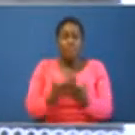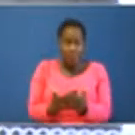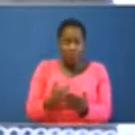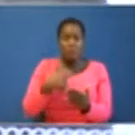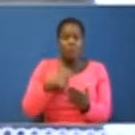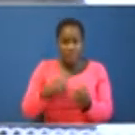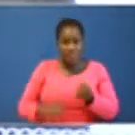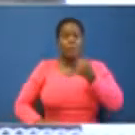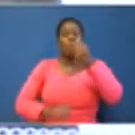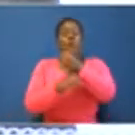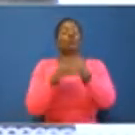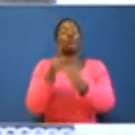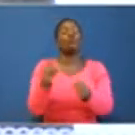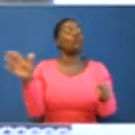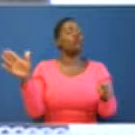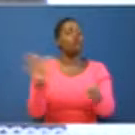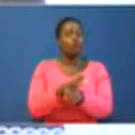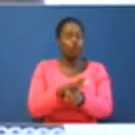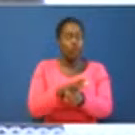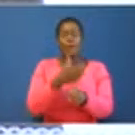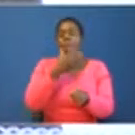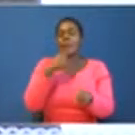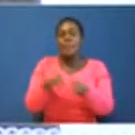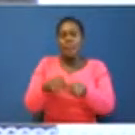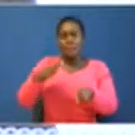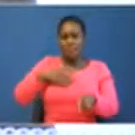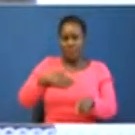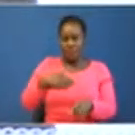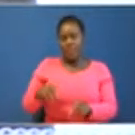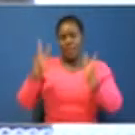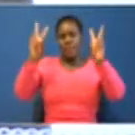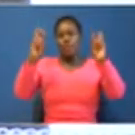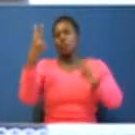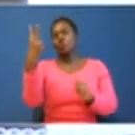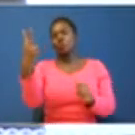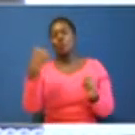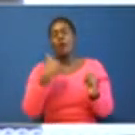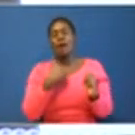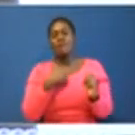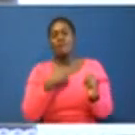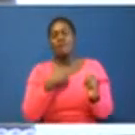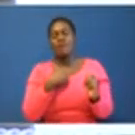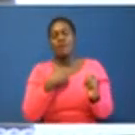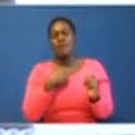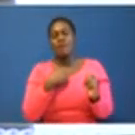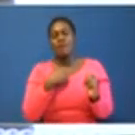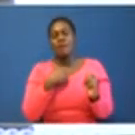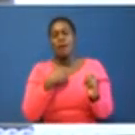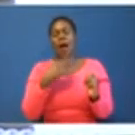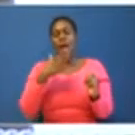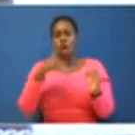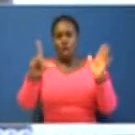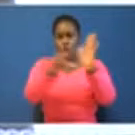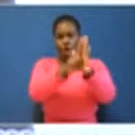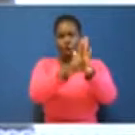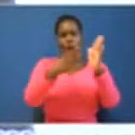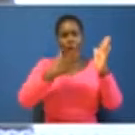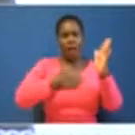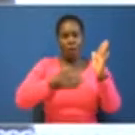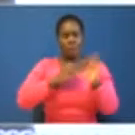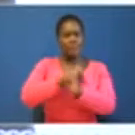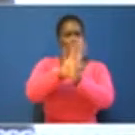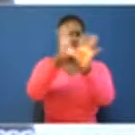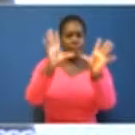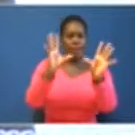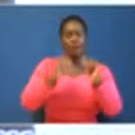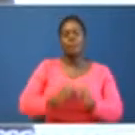agree fully on this one with my brother here that uh the two issues here i mean uh in our law it's quite clear